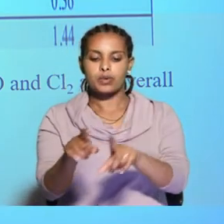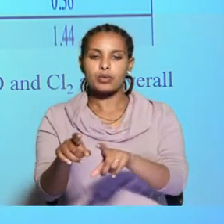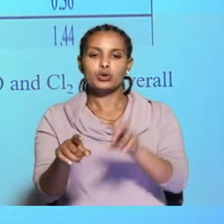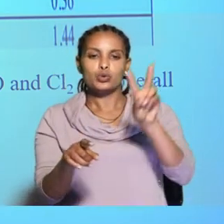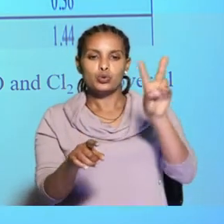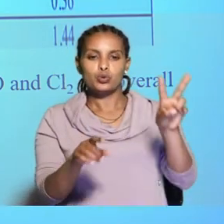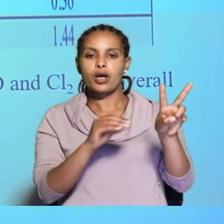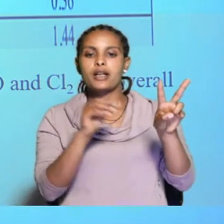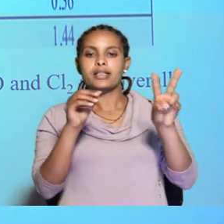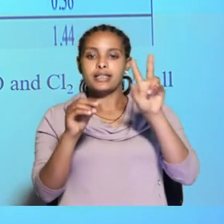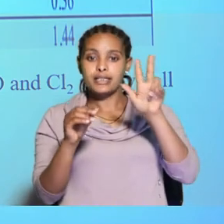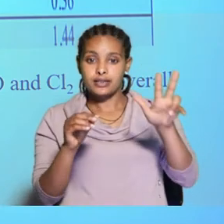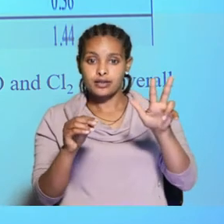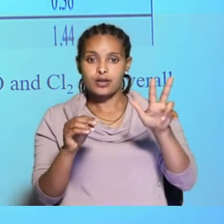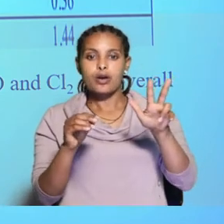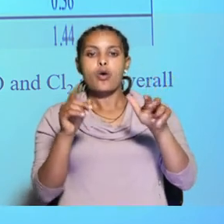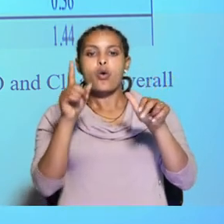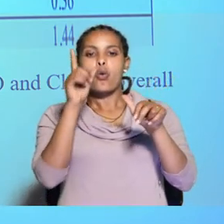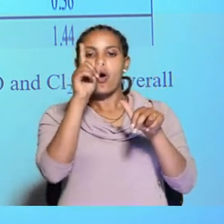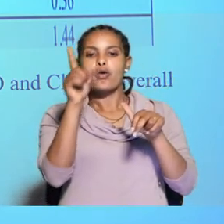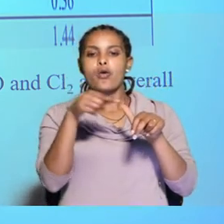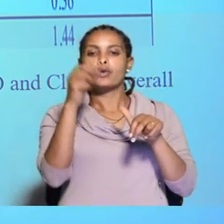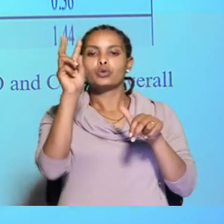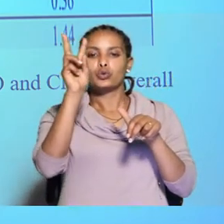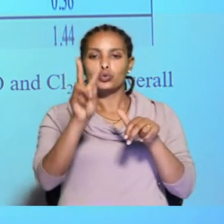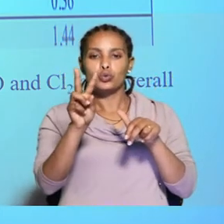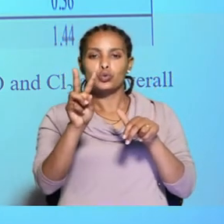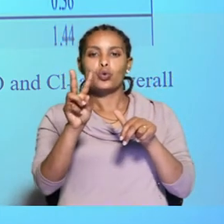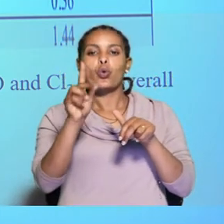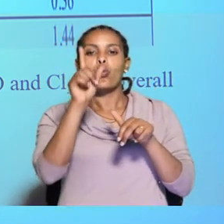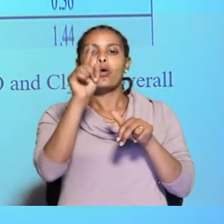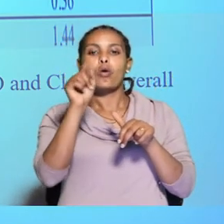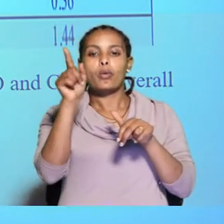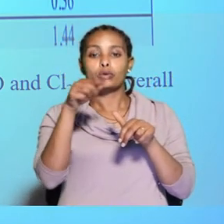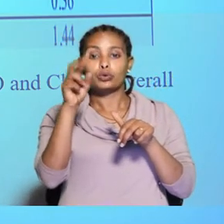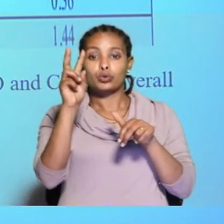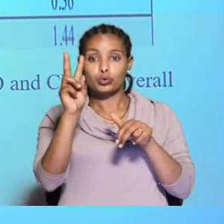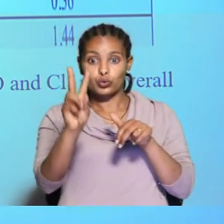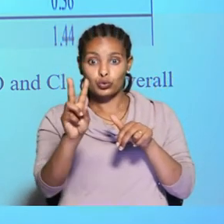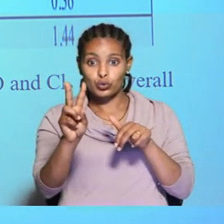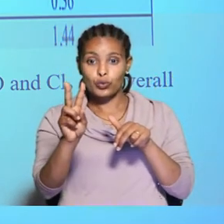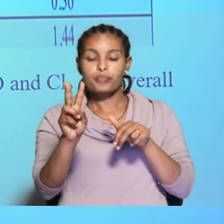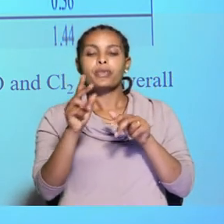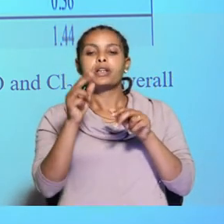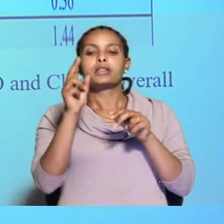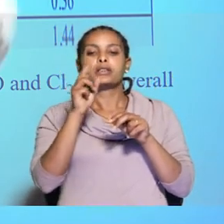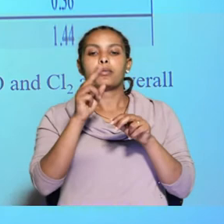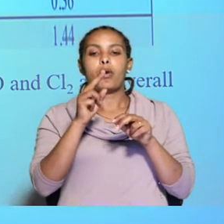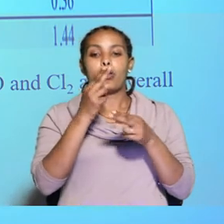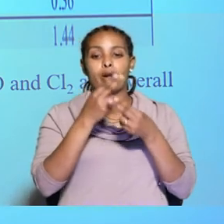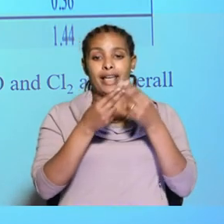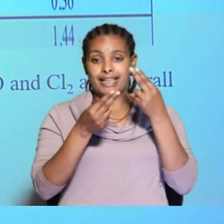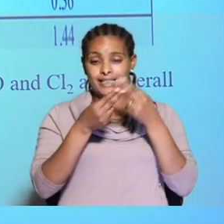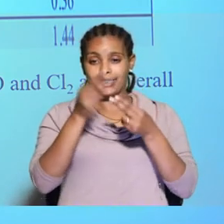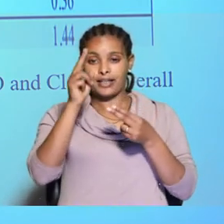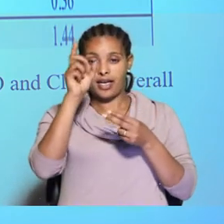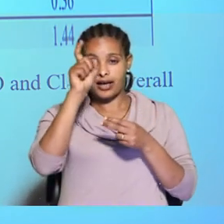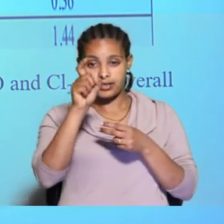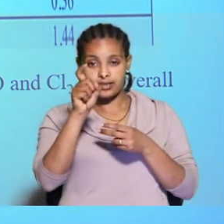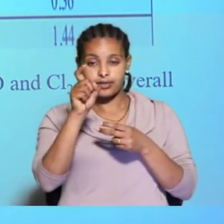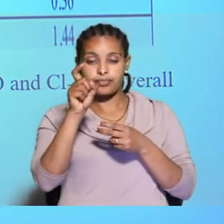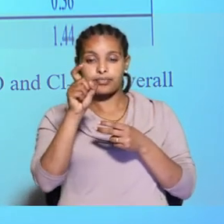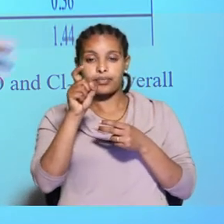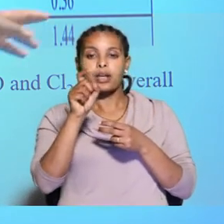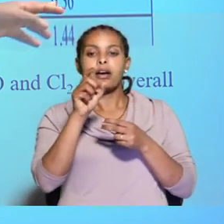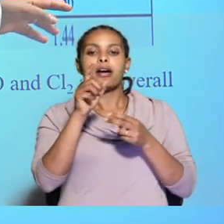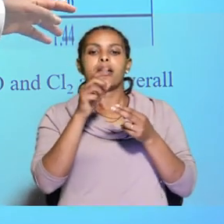and 3 from this 1 over 2 to the power x 1 over 2 to the power x equal right 2 divided